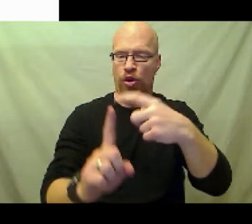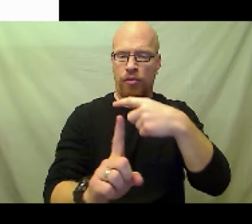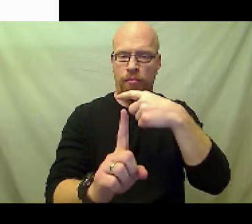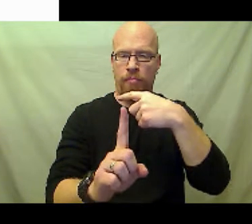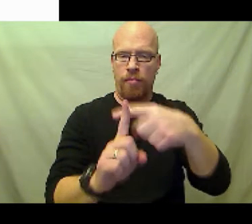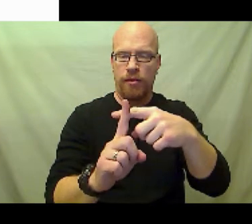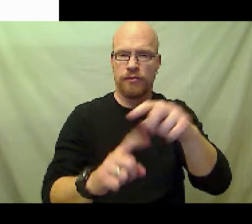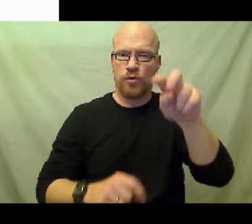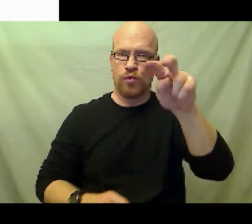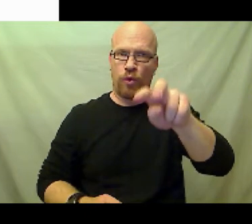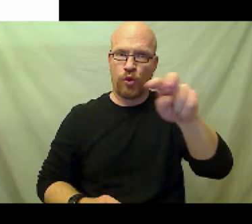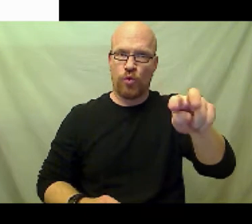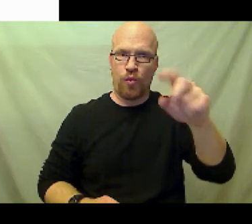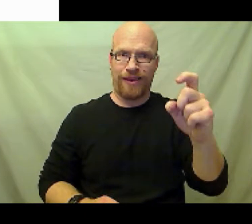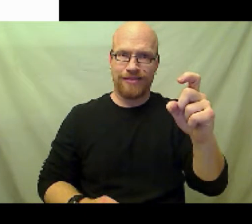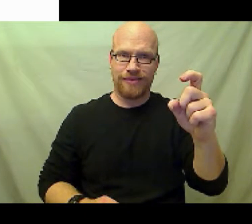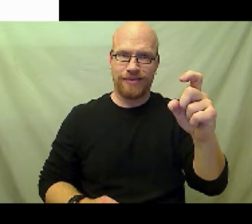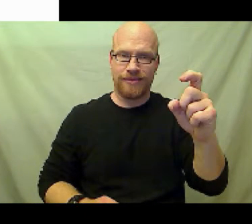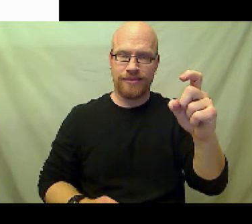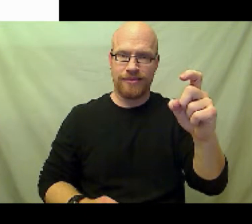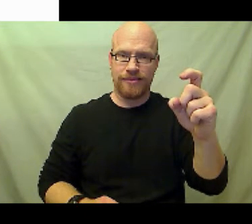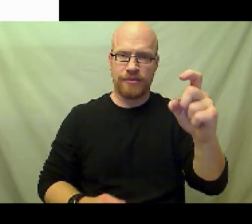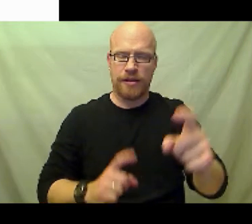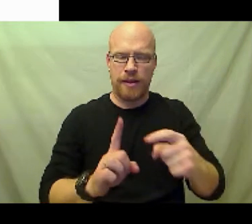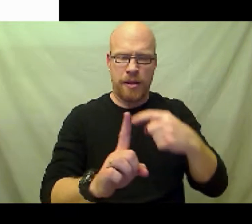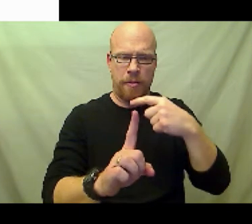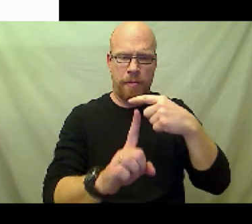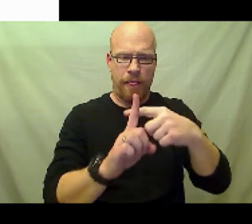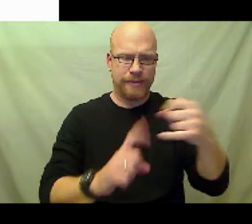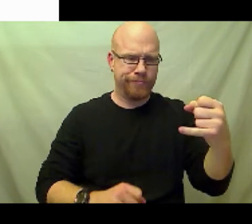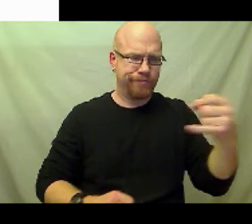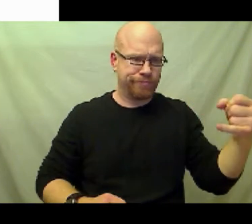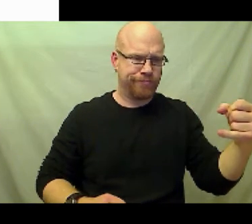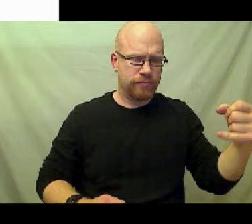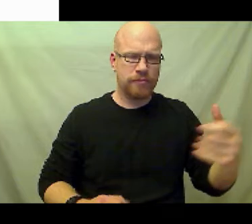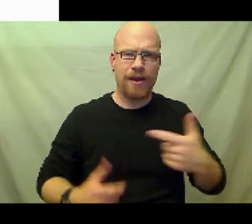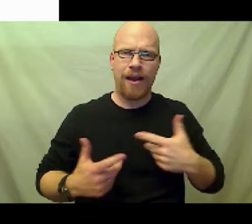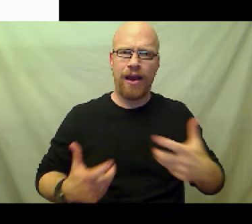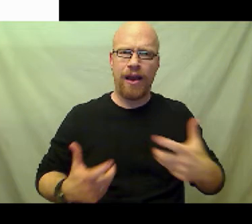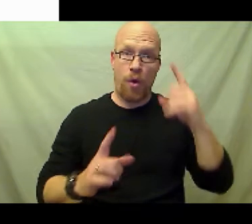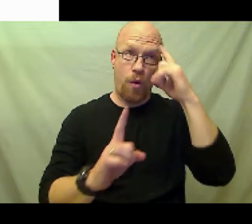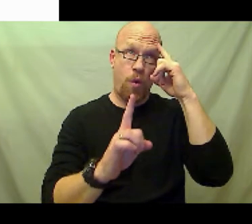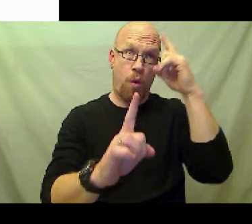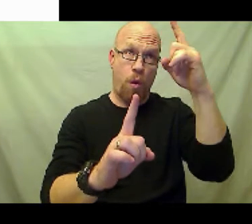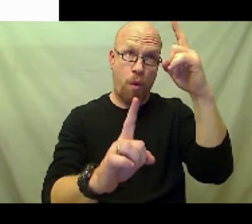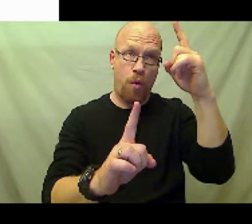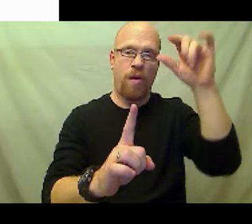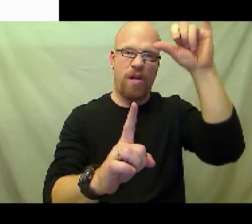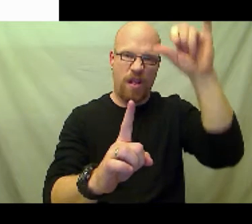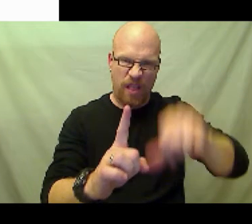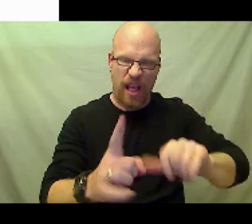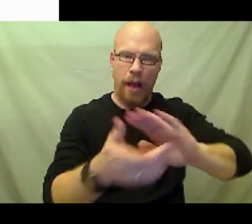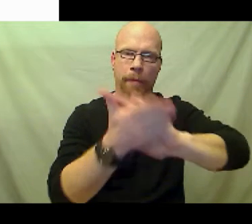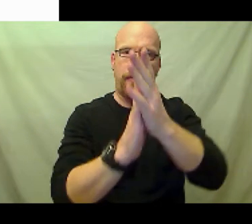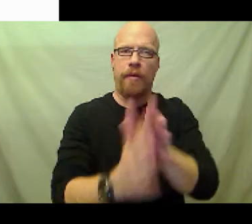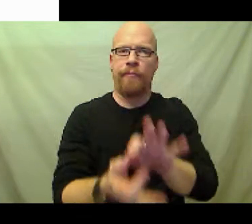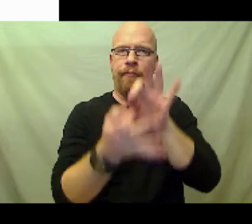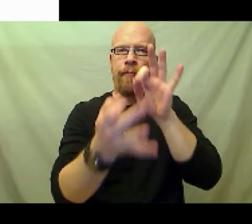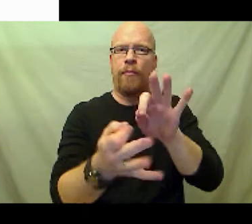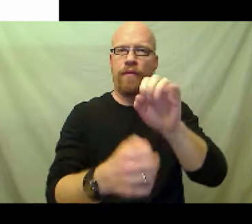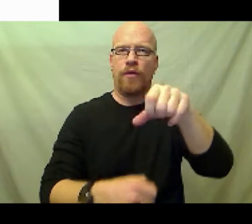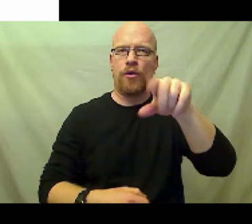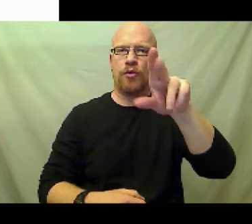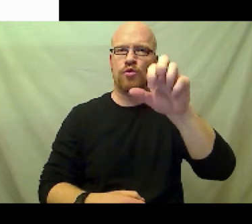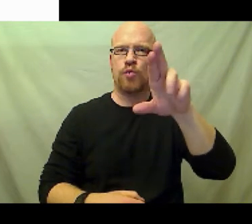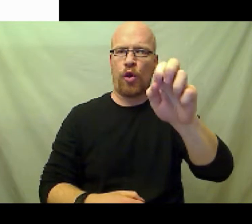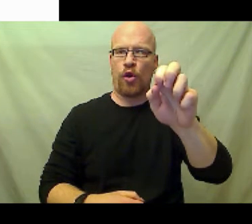Now this x squared plus 22x plus this line. The goal is to find the right